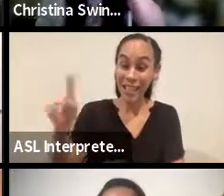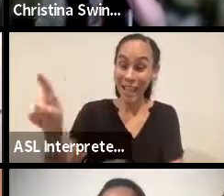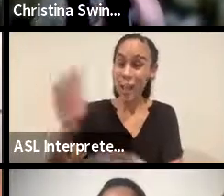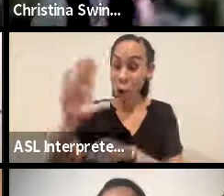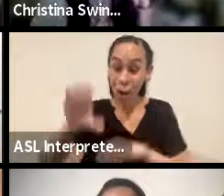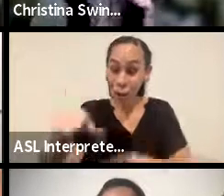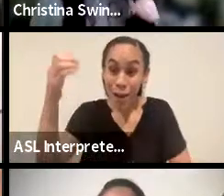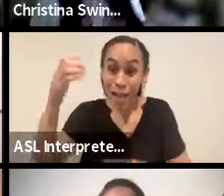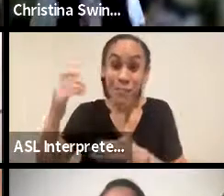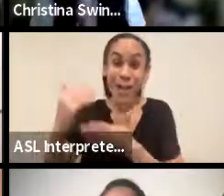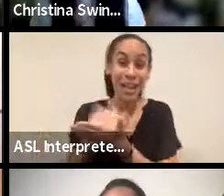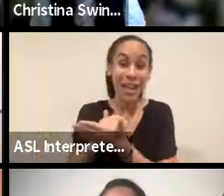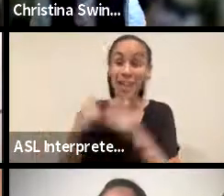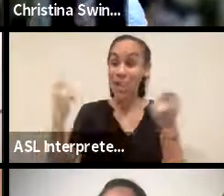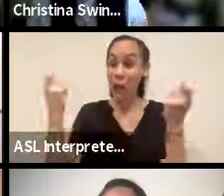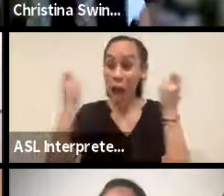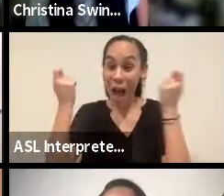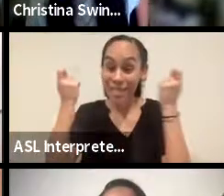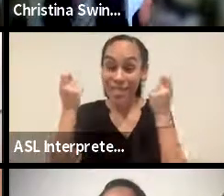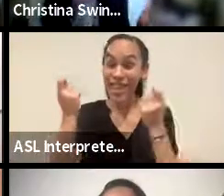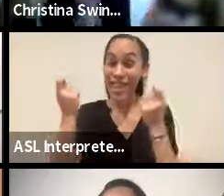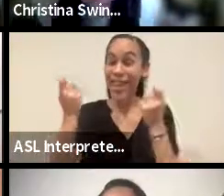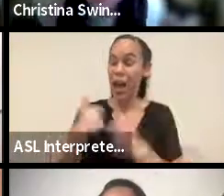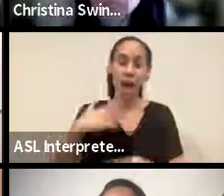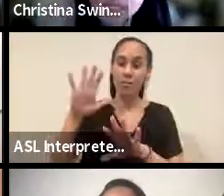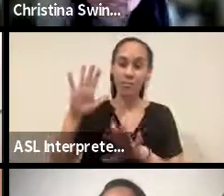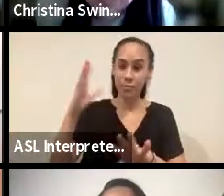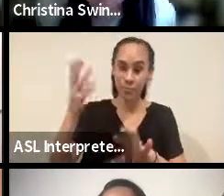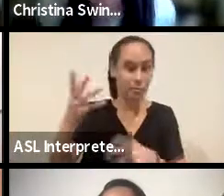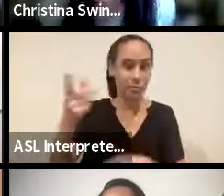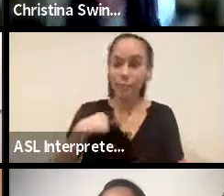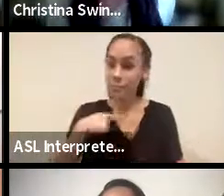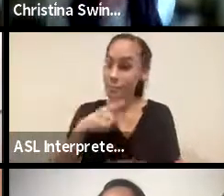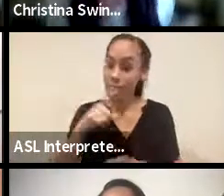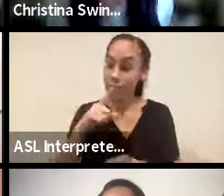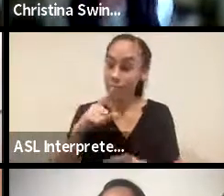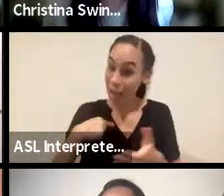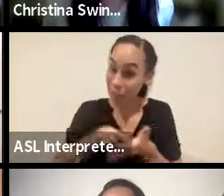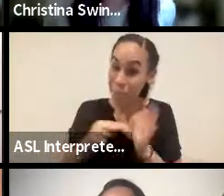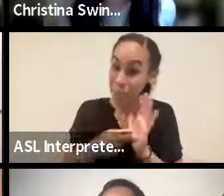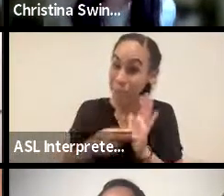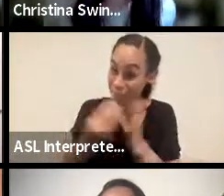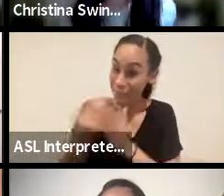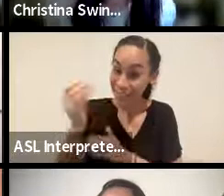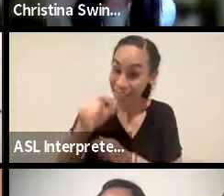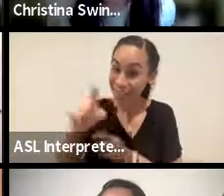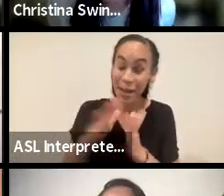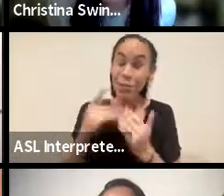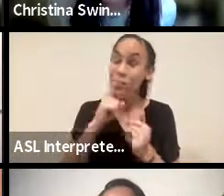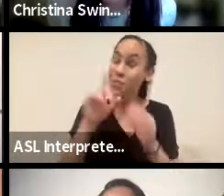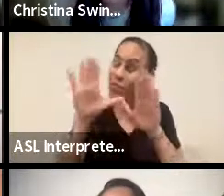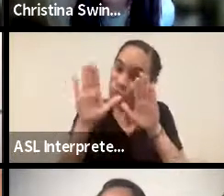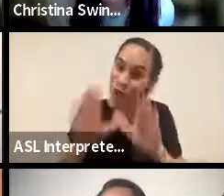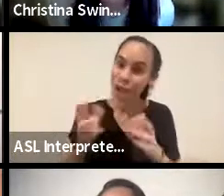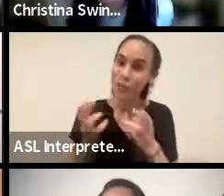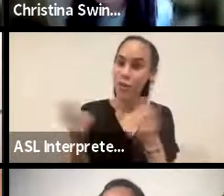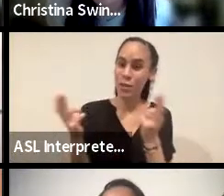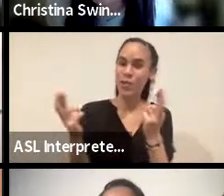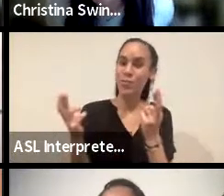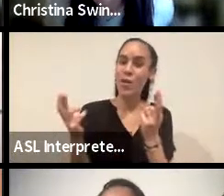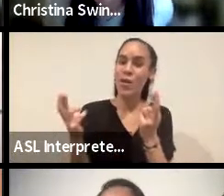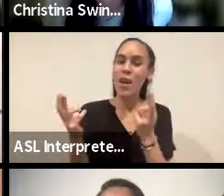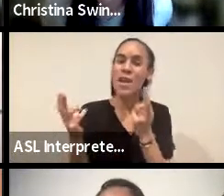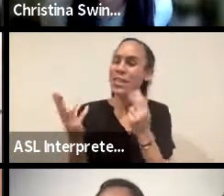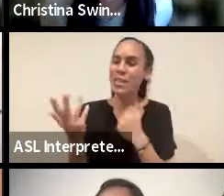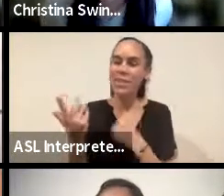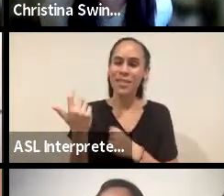like I've got you covered. Like get this book. I really mean it. It's a wonderful resource. It's a practical